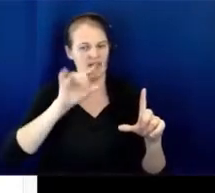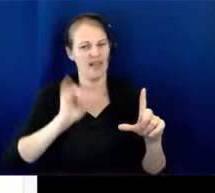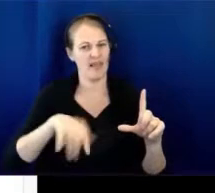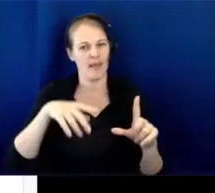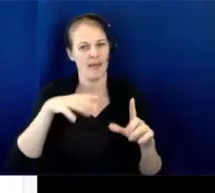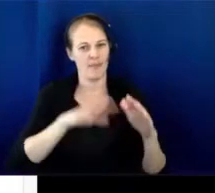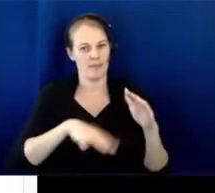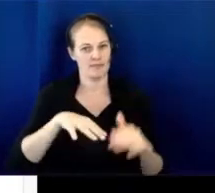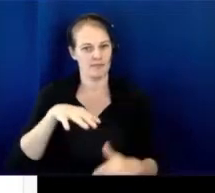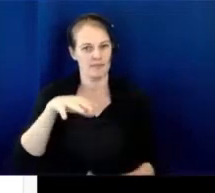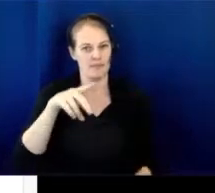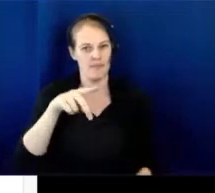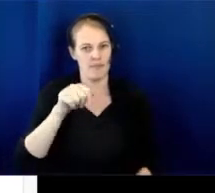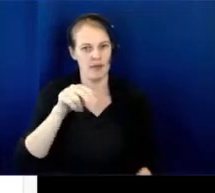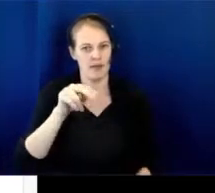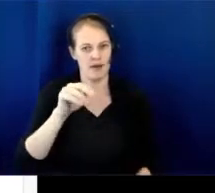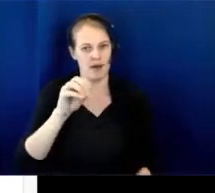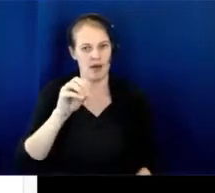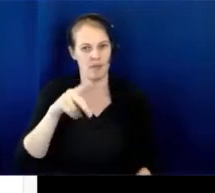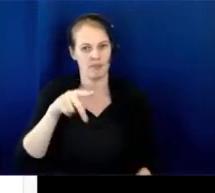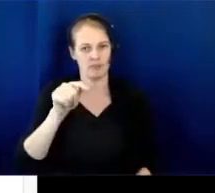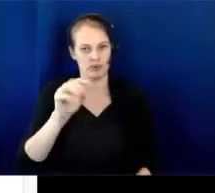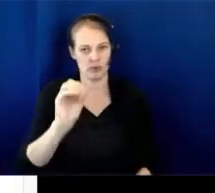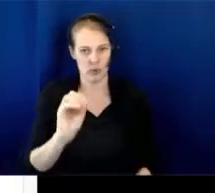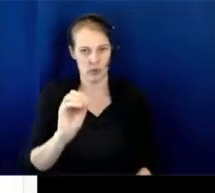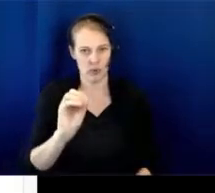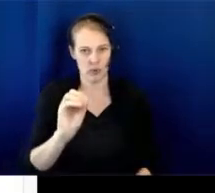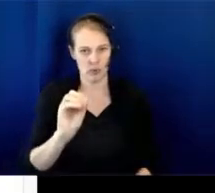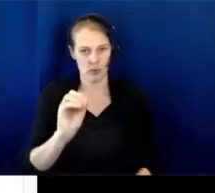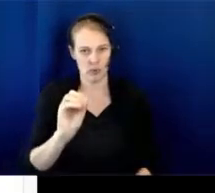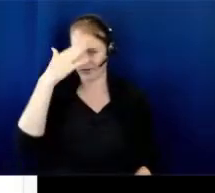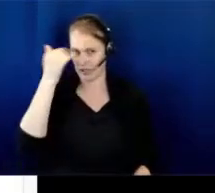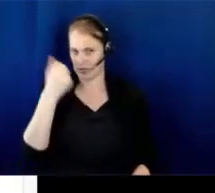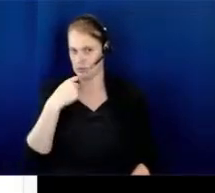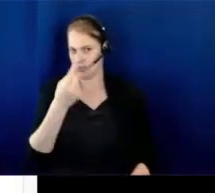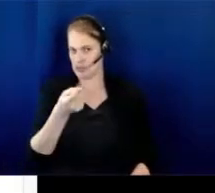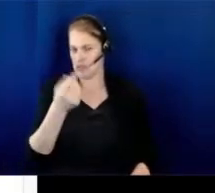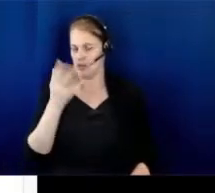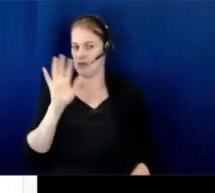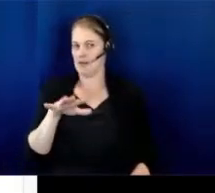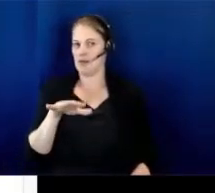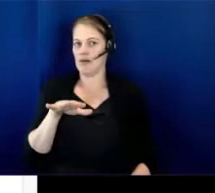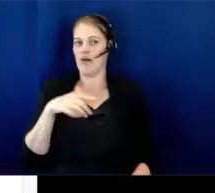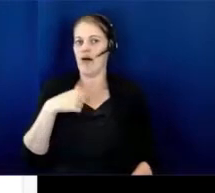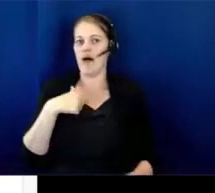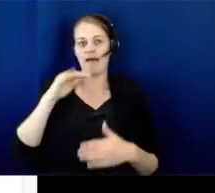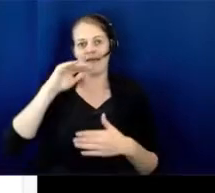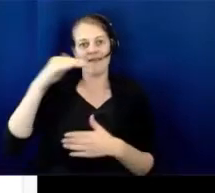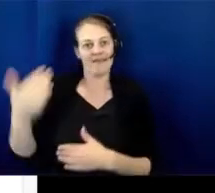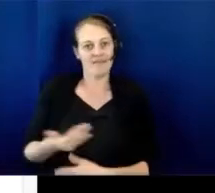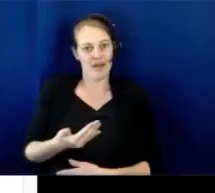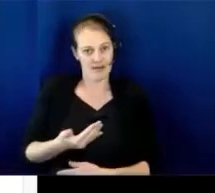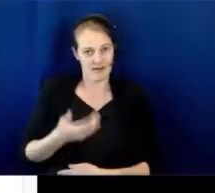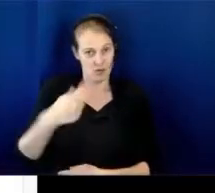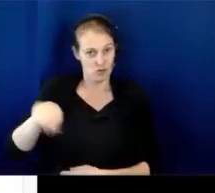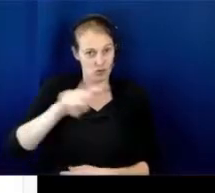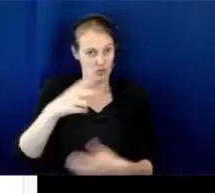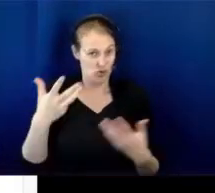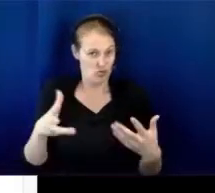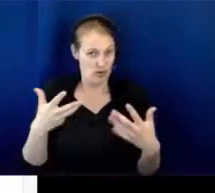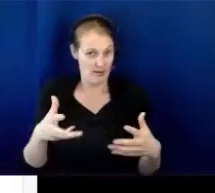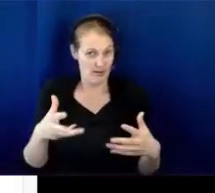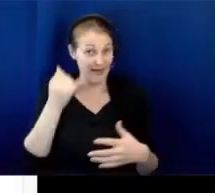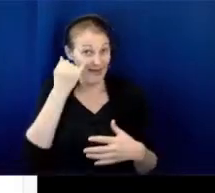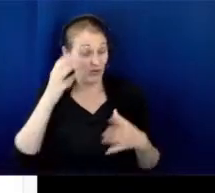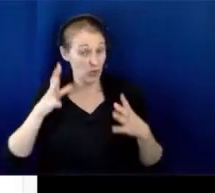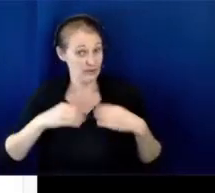screen. Now I forgot to mention this in the beginning. I have invited you all to this course. If you accept the course